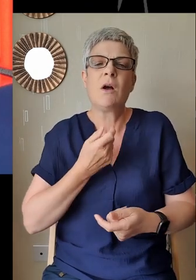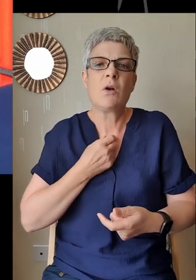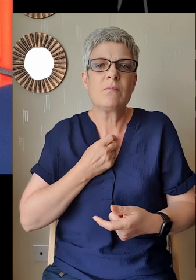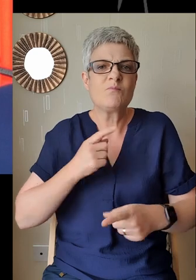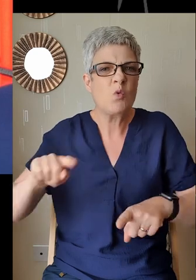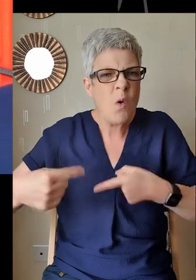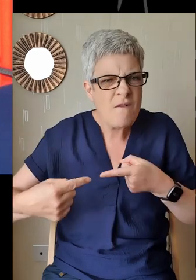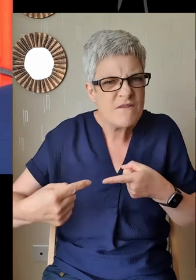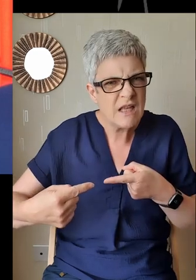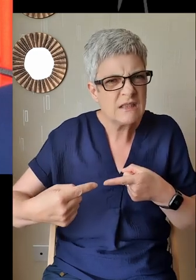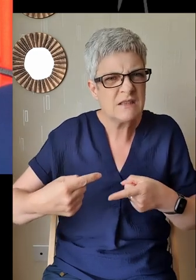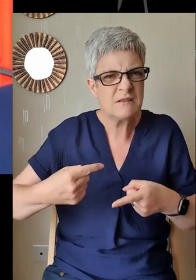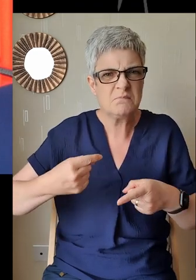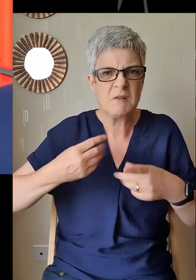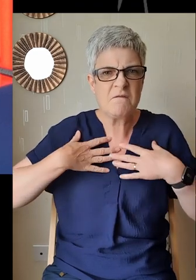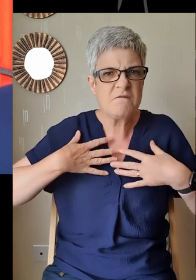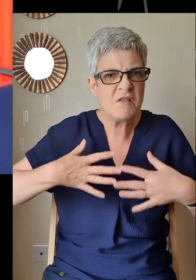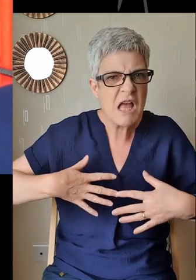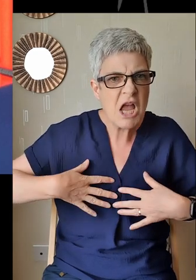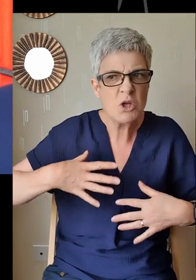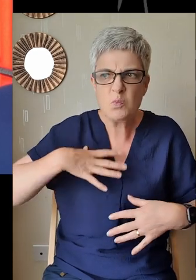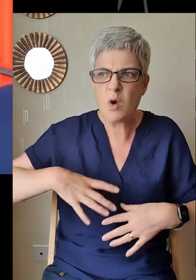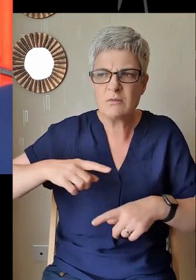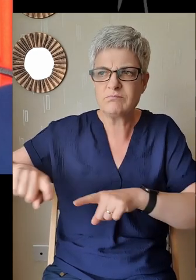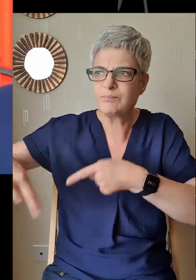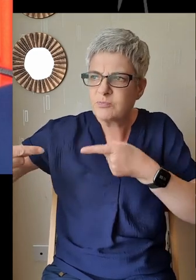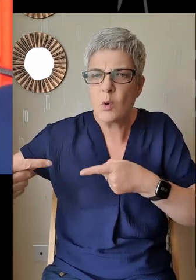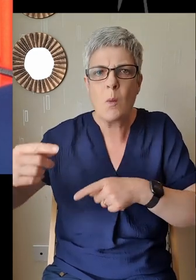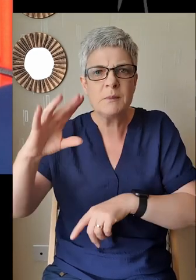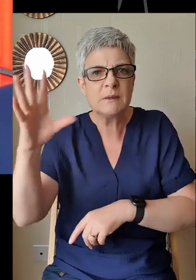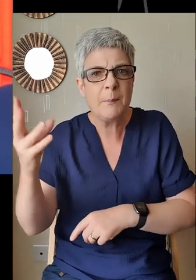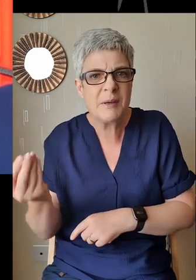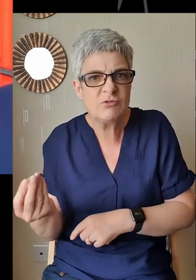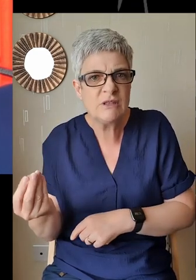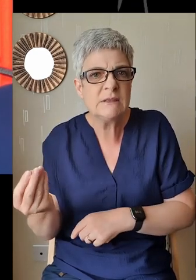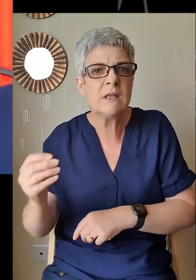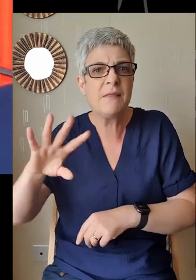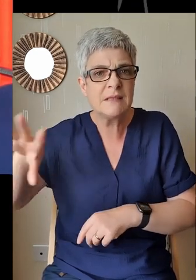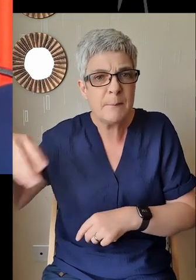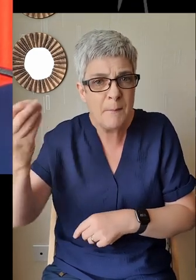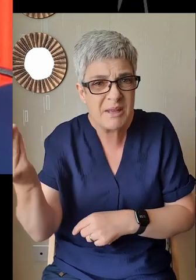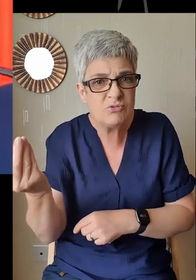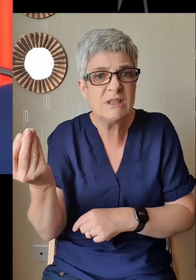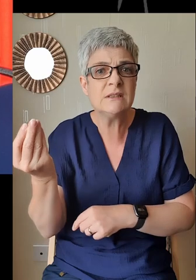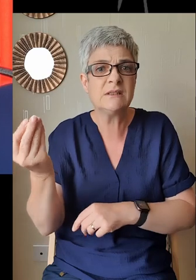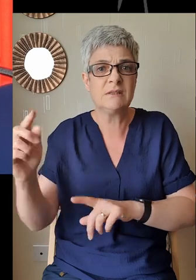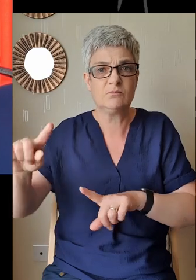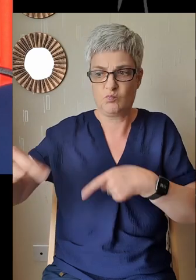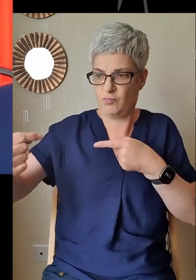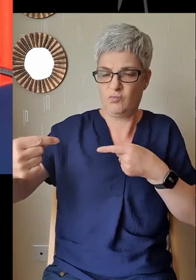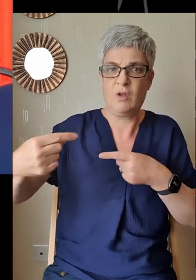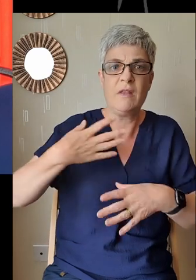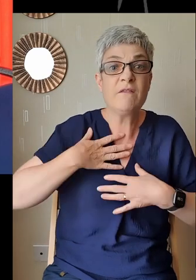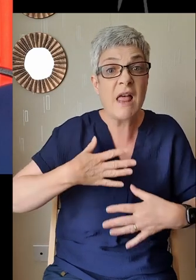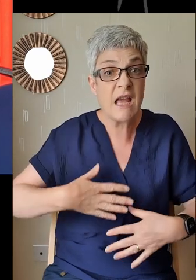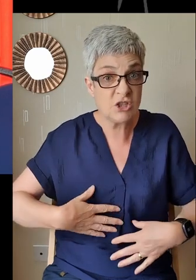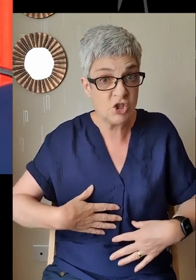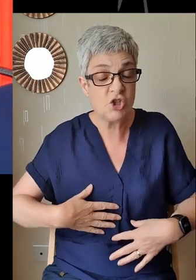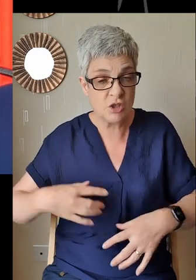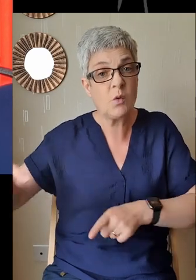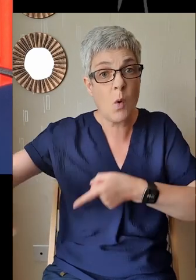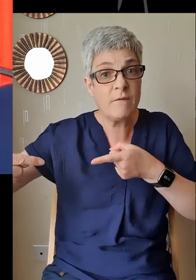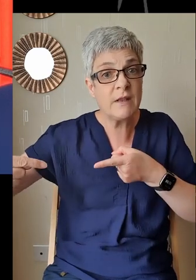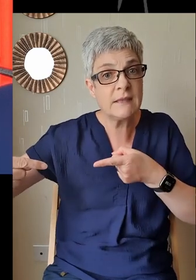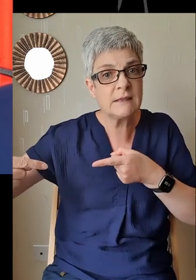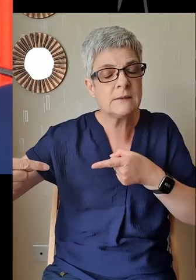is contrary to the Spirit, and the Spirit contrary to what is contrary to the flesh. They are in conflict with each other. Now, the